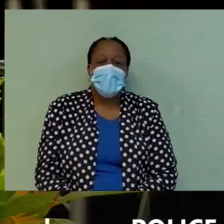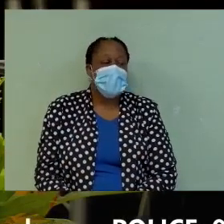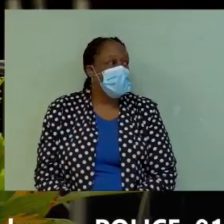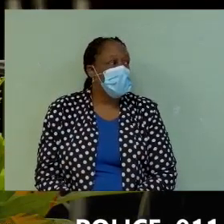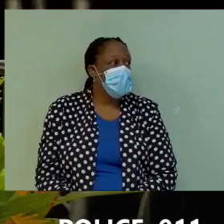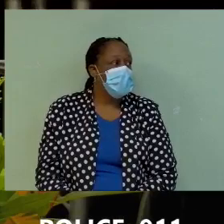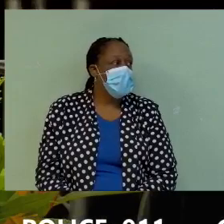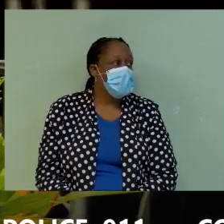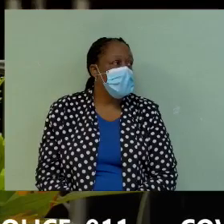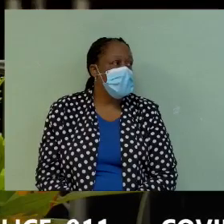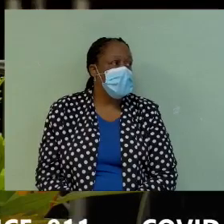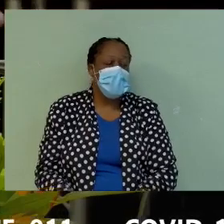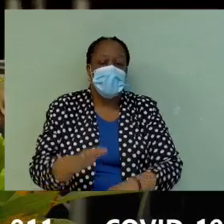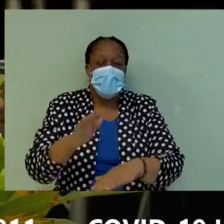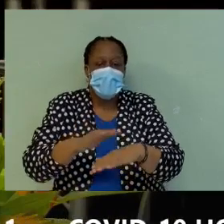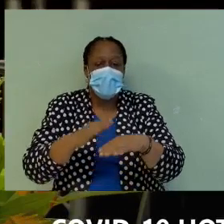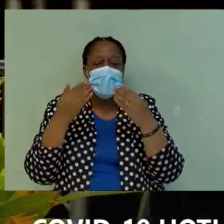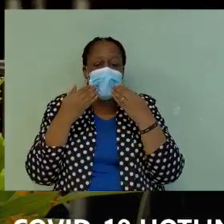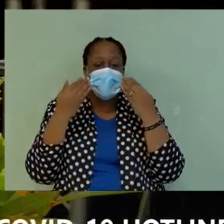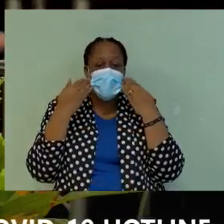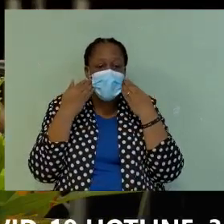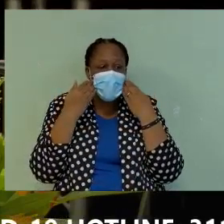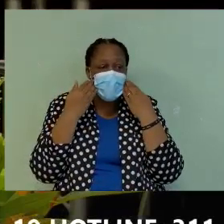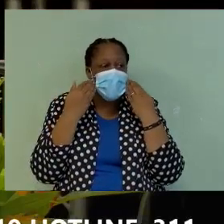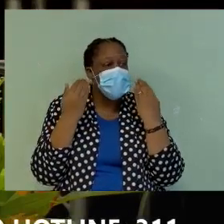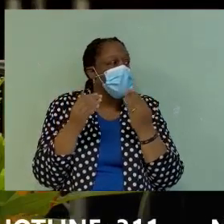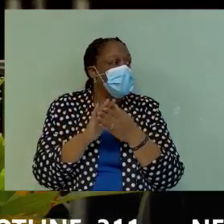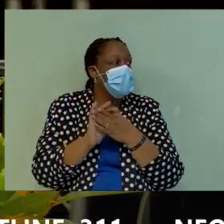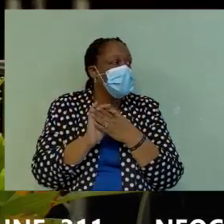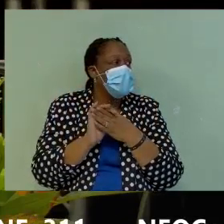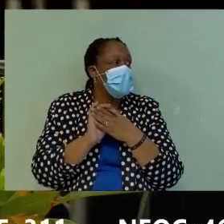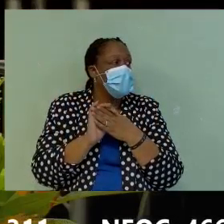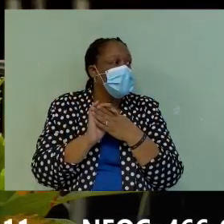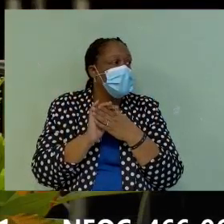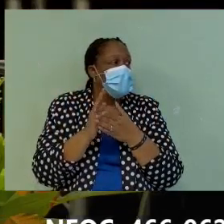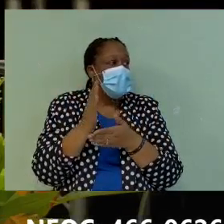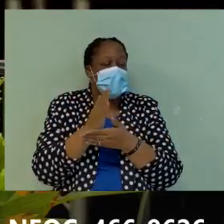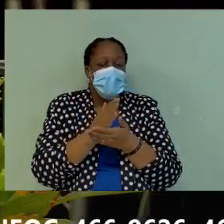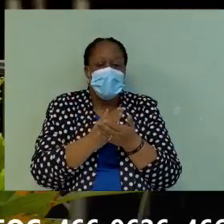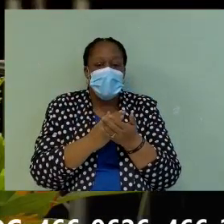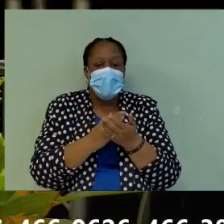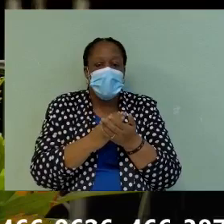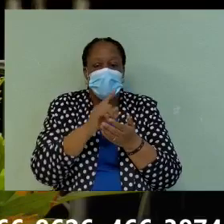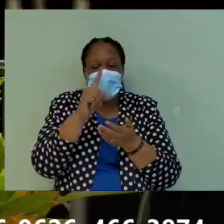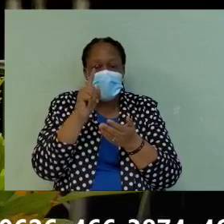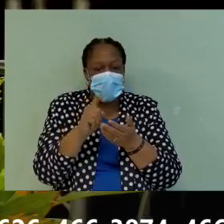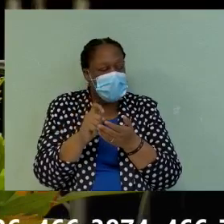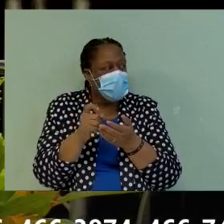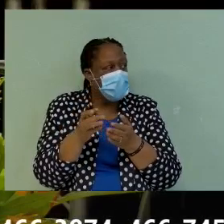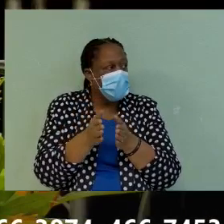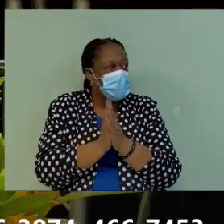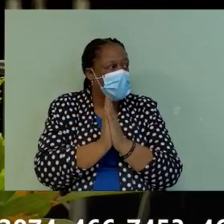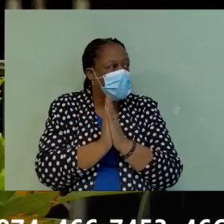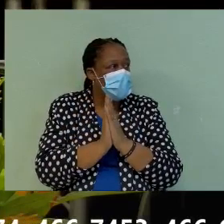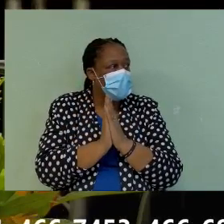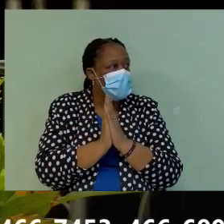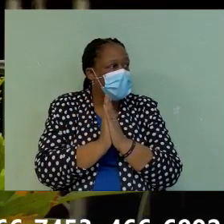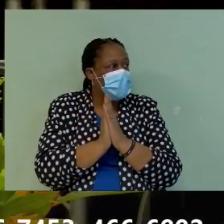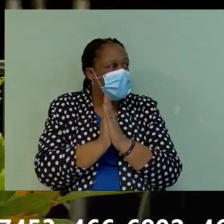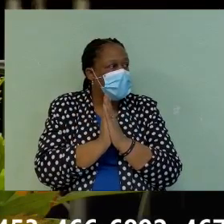mask, because sometimes I look at Facebook to see some of the questions that persons ask, etc. And I've been